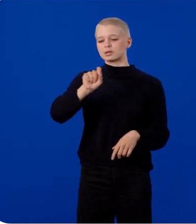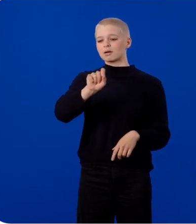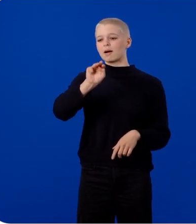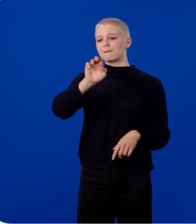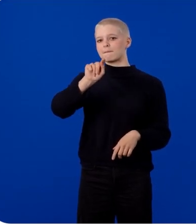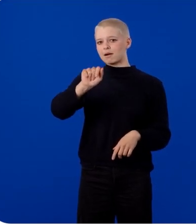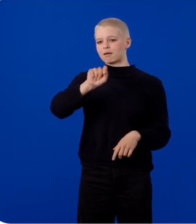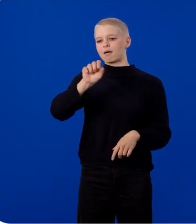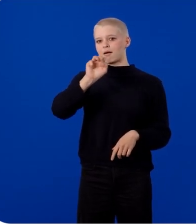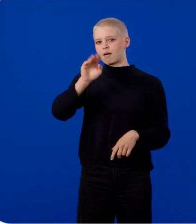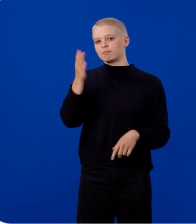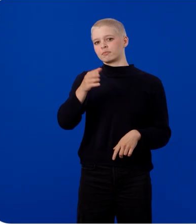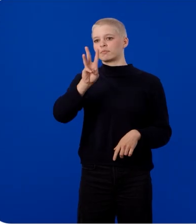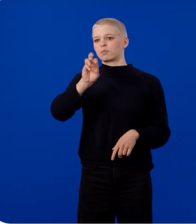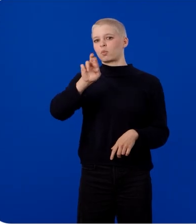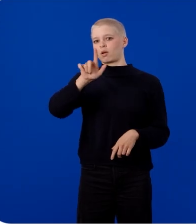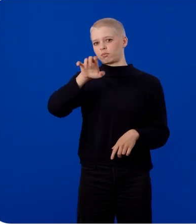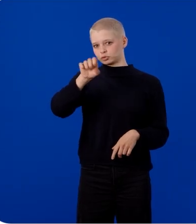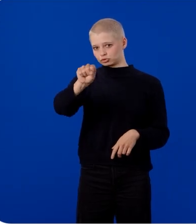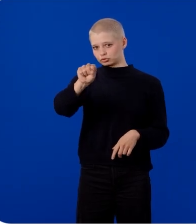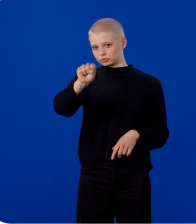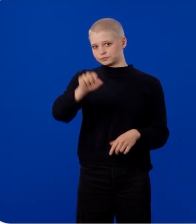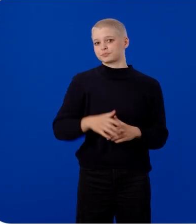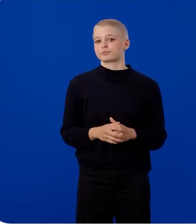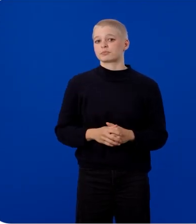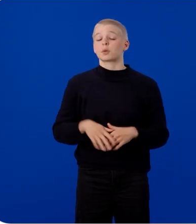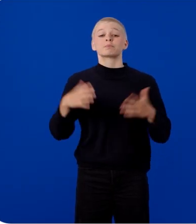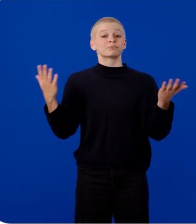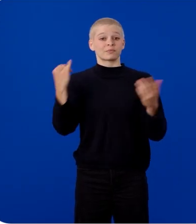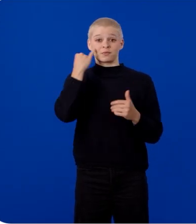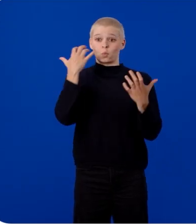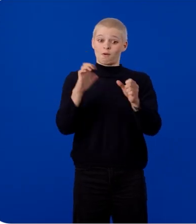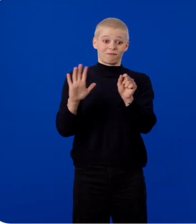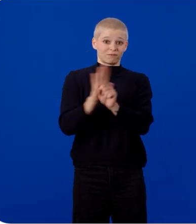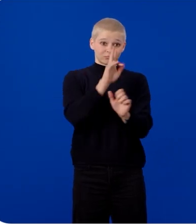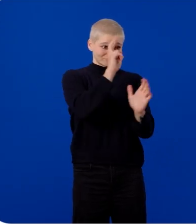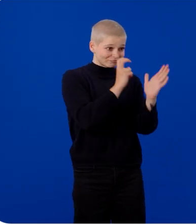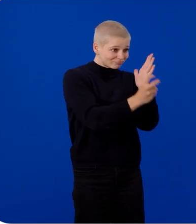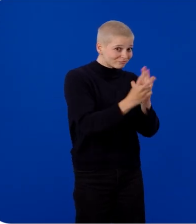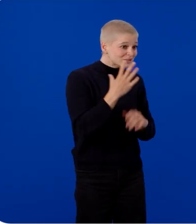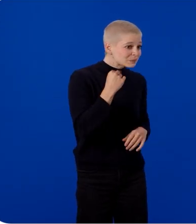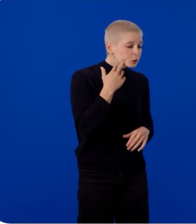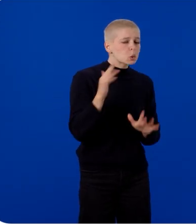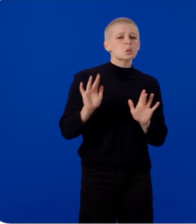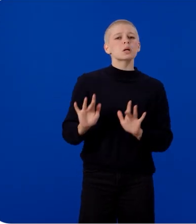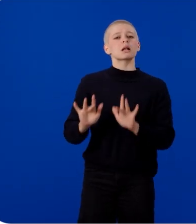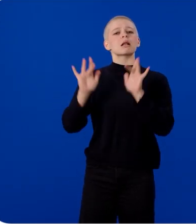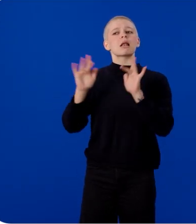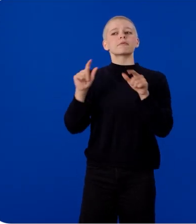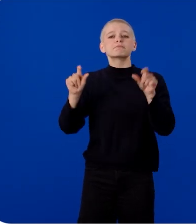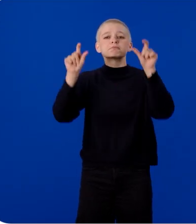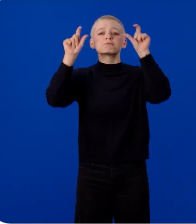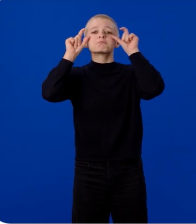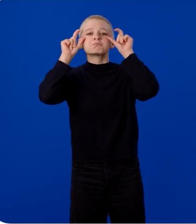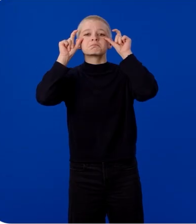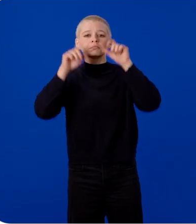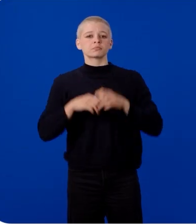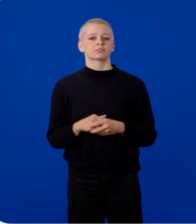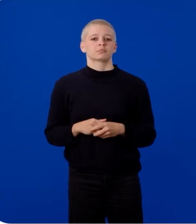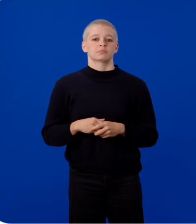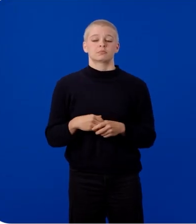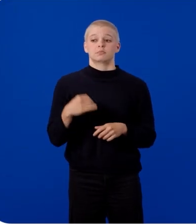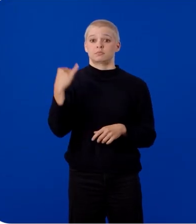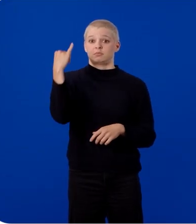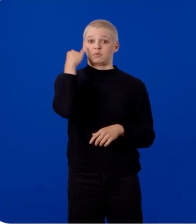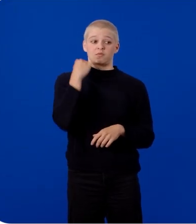developer.meta.com/wearables. So, whether you're building full immersive experiences or lightweight extensions, whether you're coming from